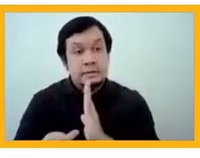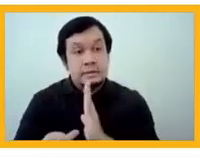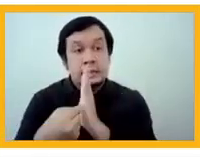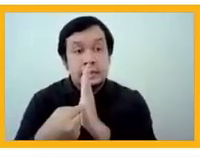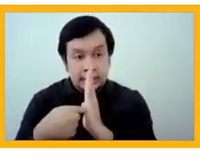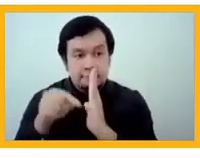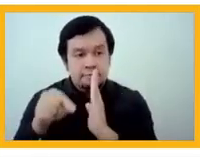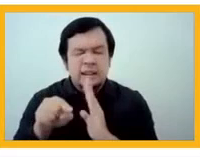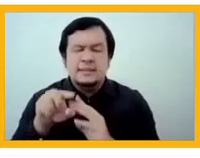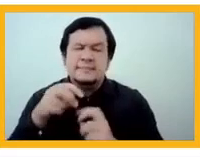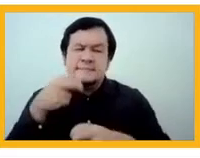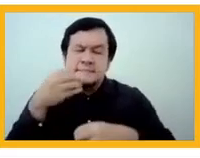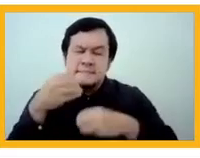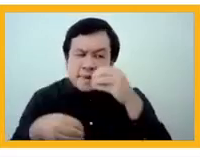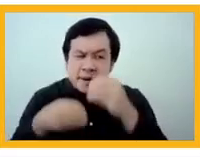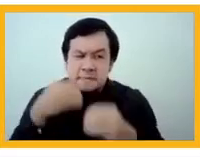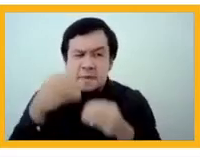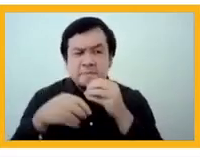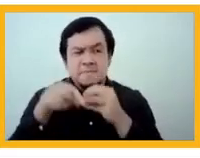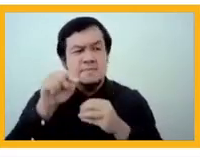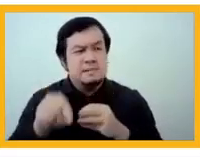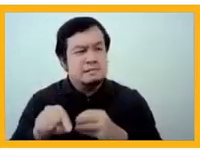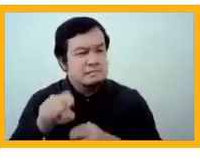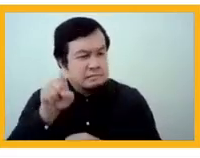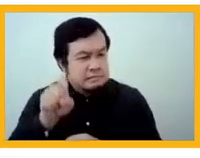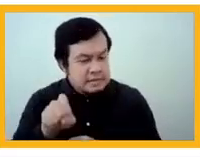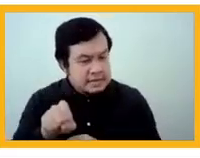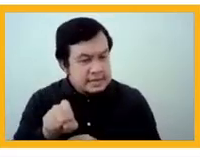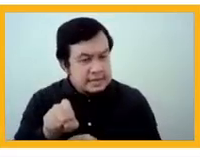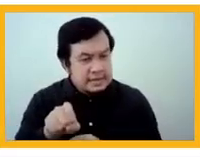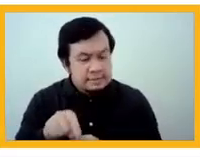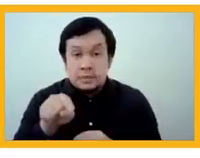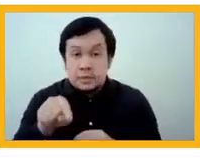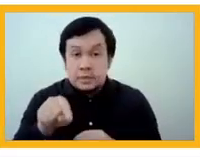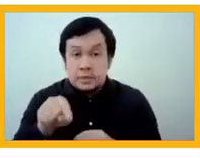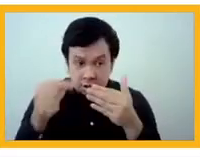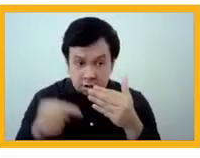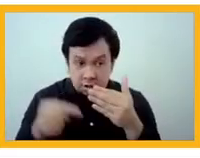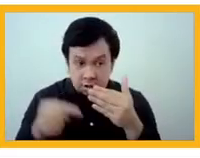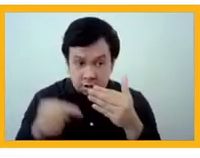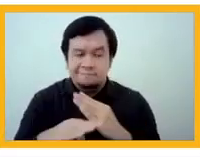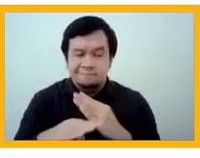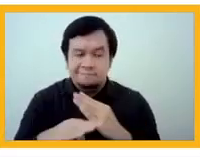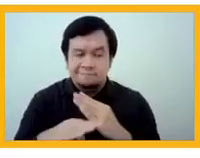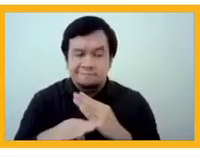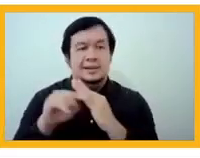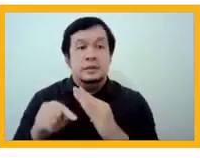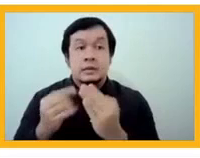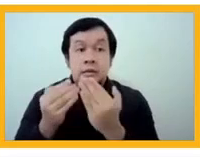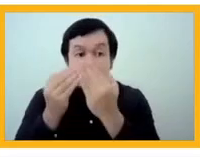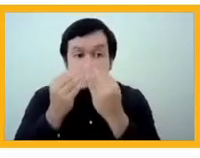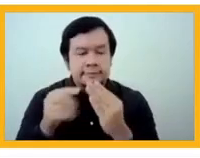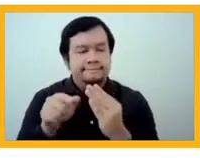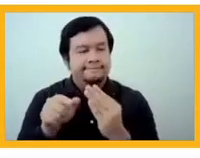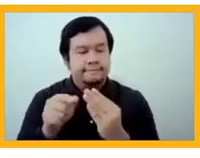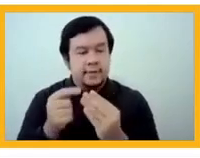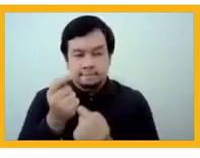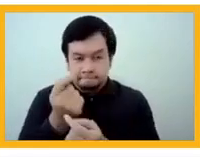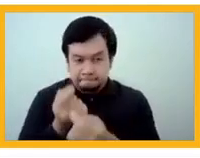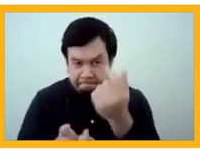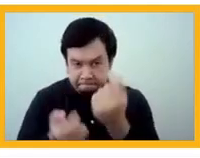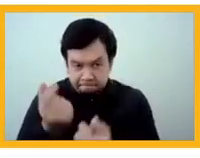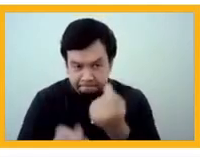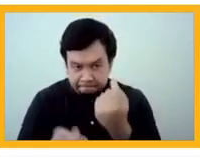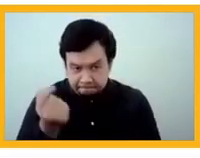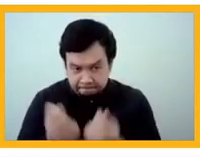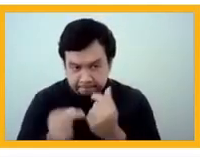binding constraint is to quality education? And can you use technology to alleviate those binding constraints as opposed to simply throwing technology